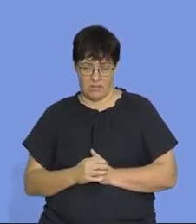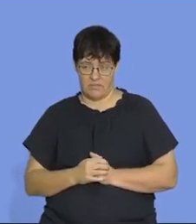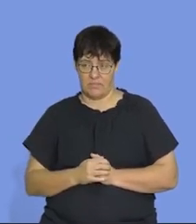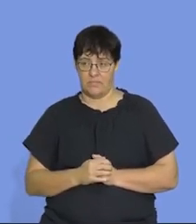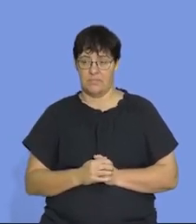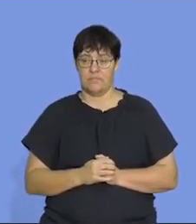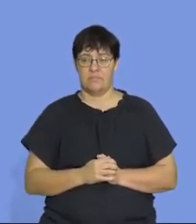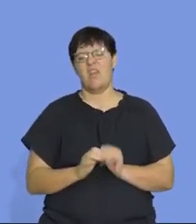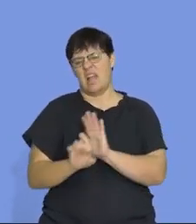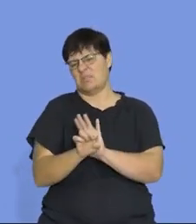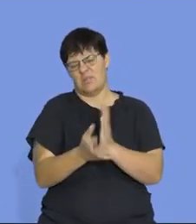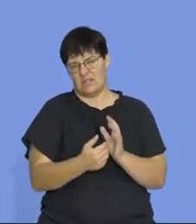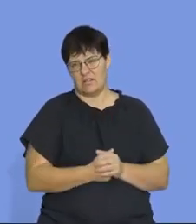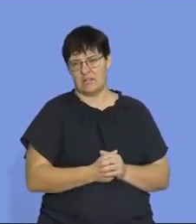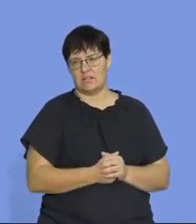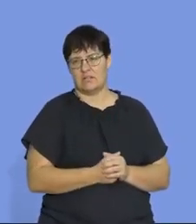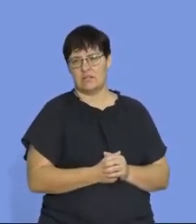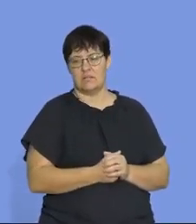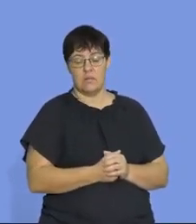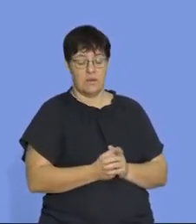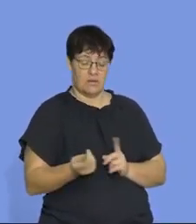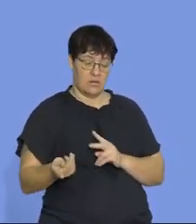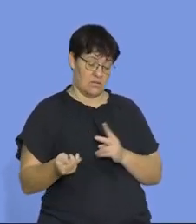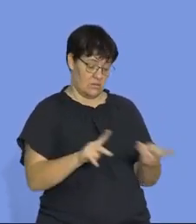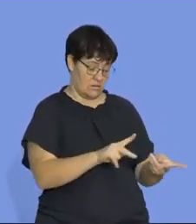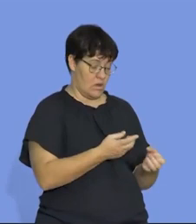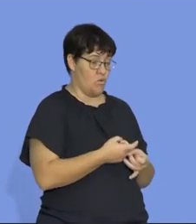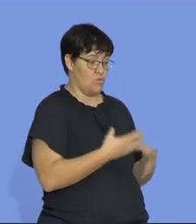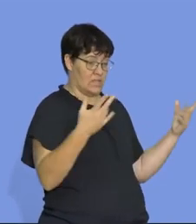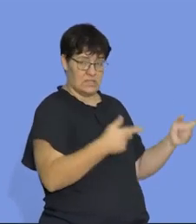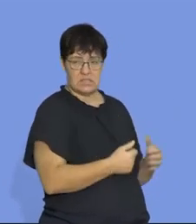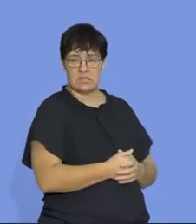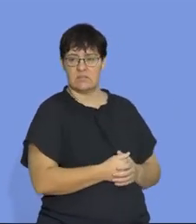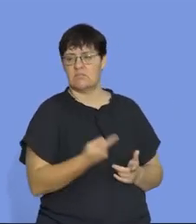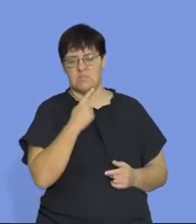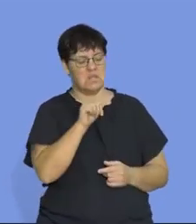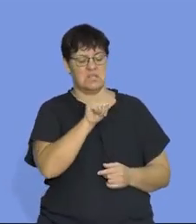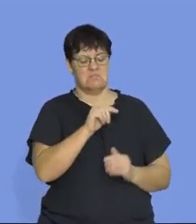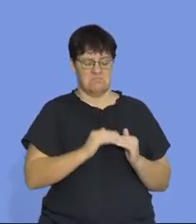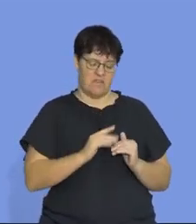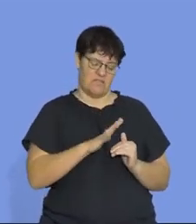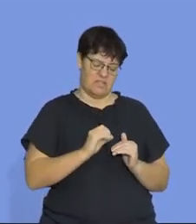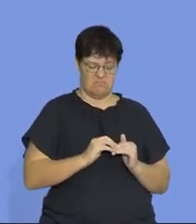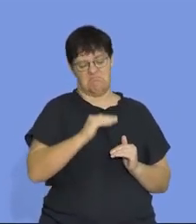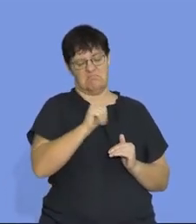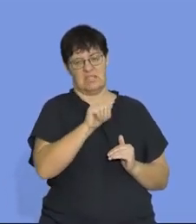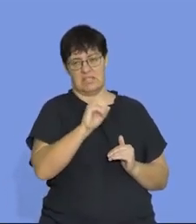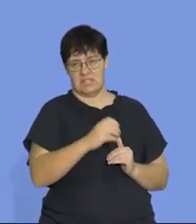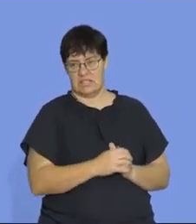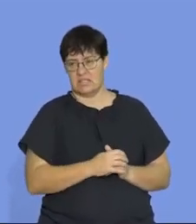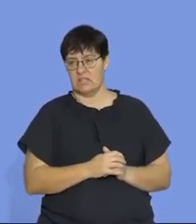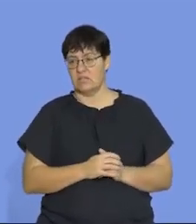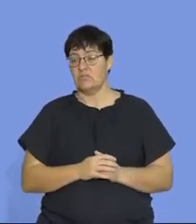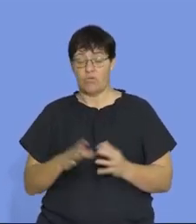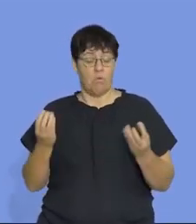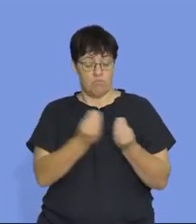right, and then how much is released? From 90, let's say this is 60 kilojoules for argument's sake. So the products are at that